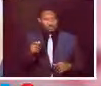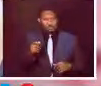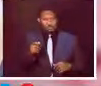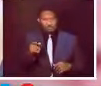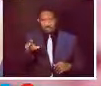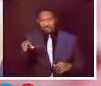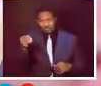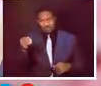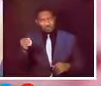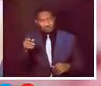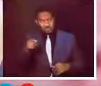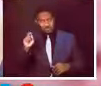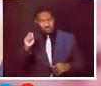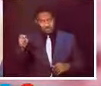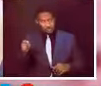one.